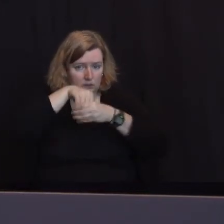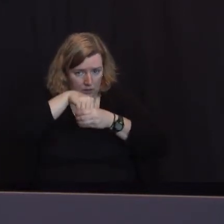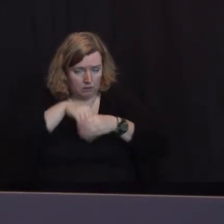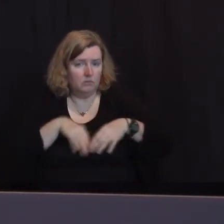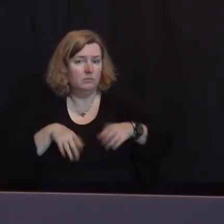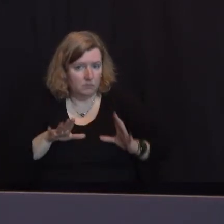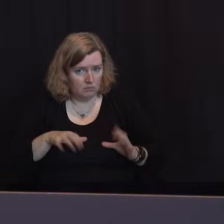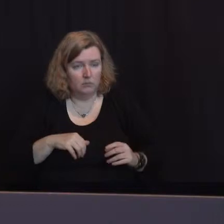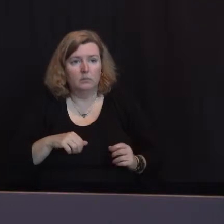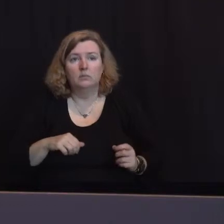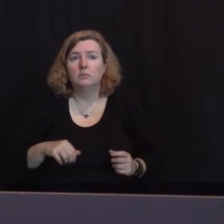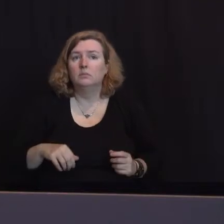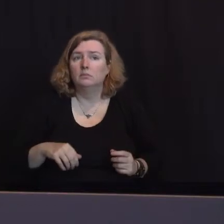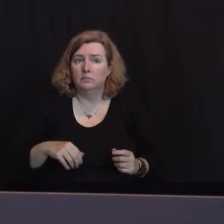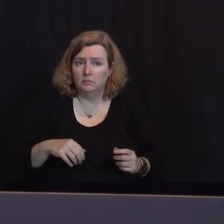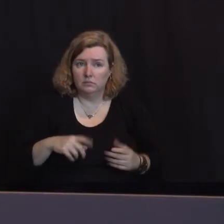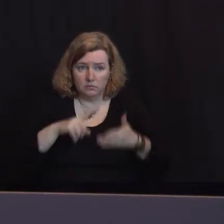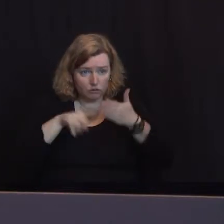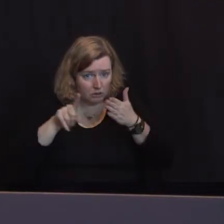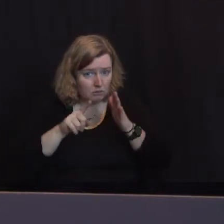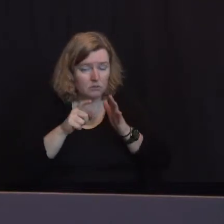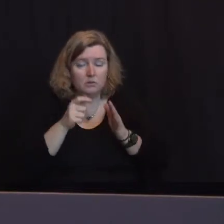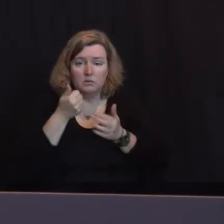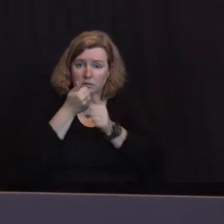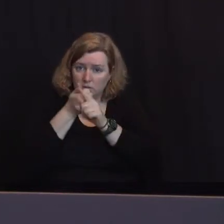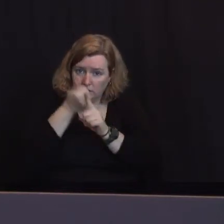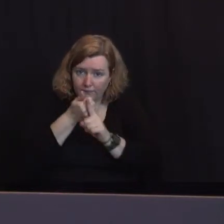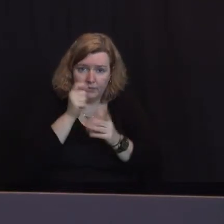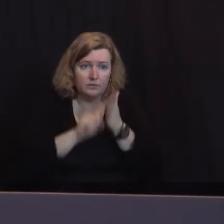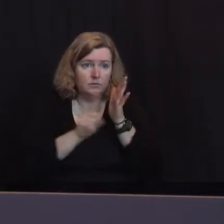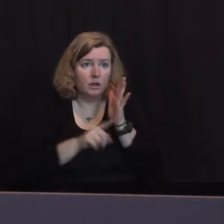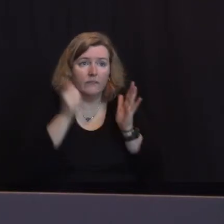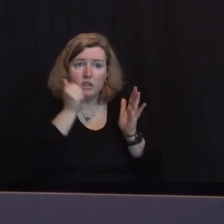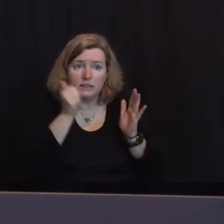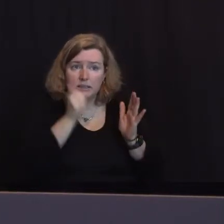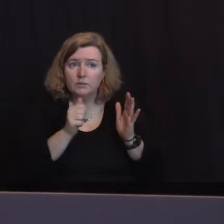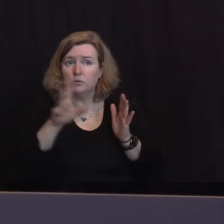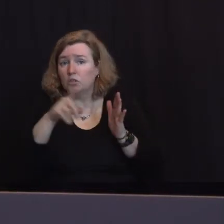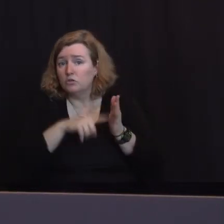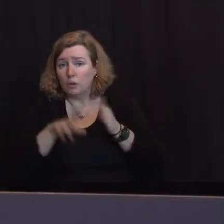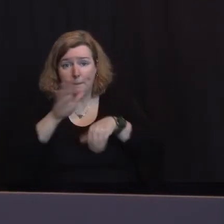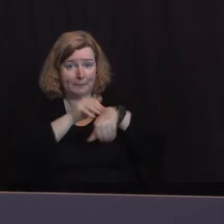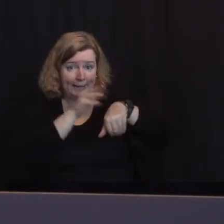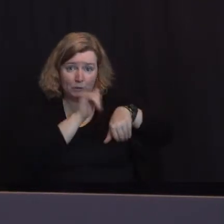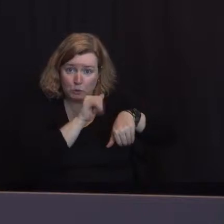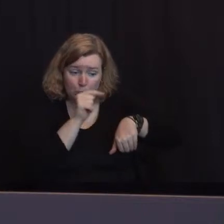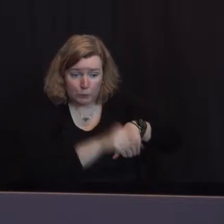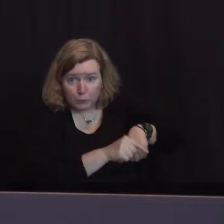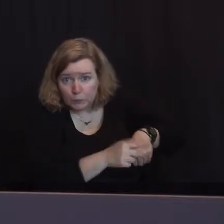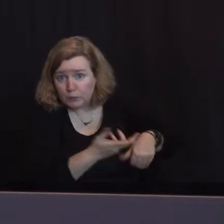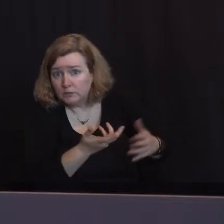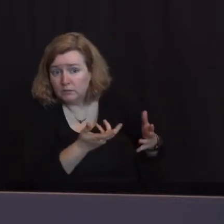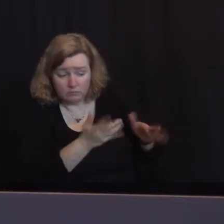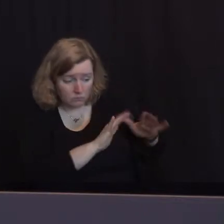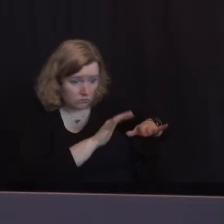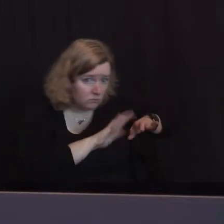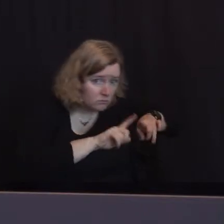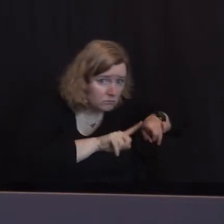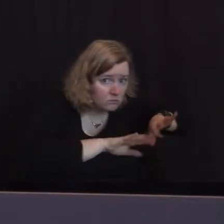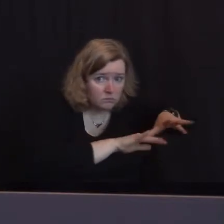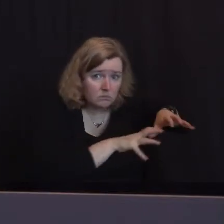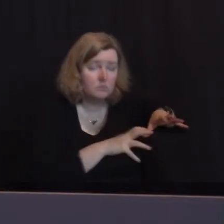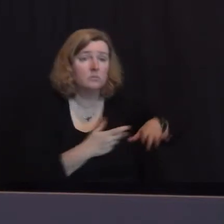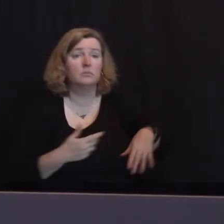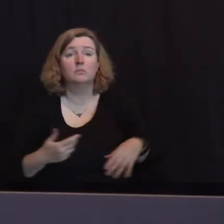ticks daily and using tick control products as recommended by your veterinarian. And check yourself for ticks frequently after being outside in